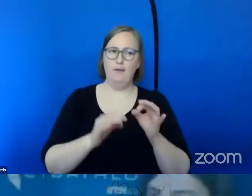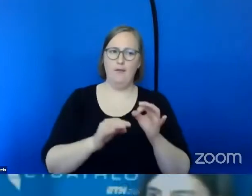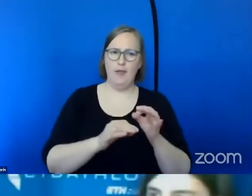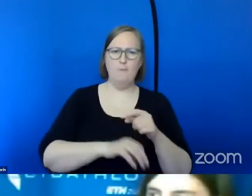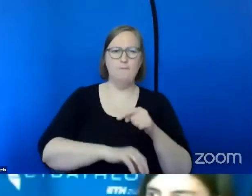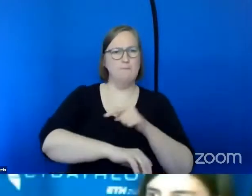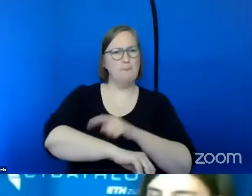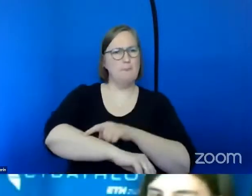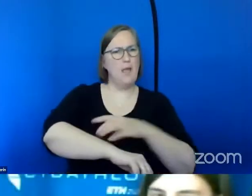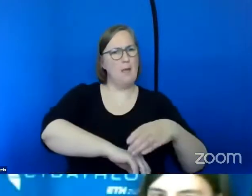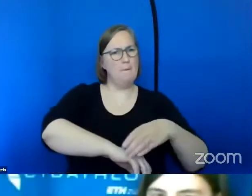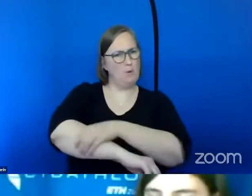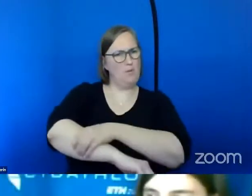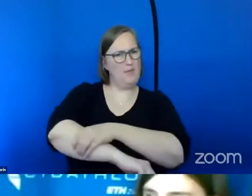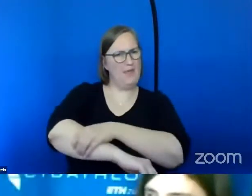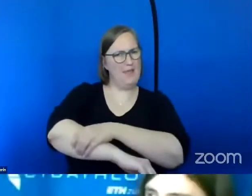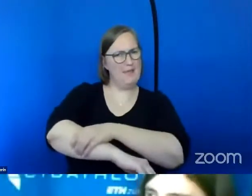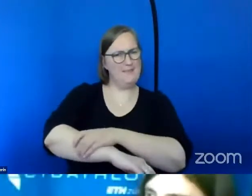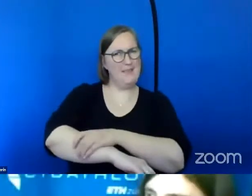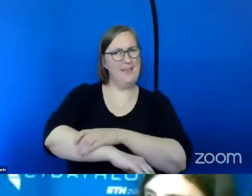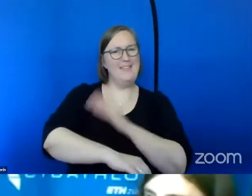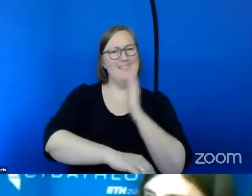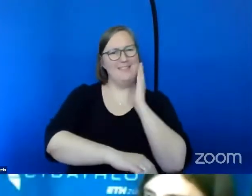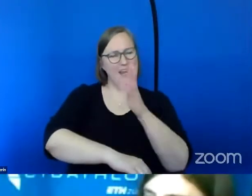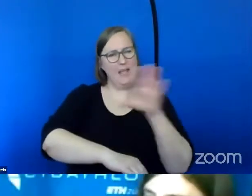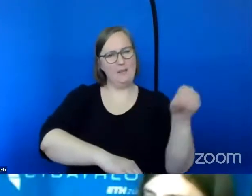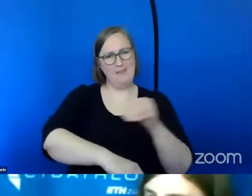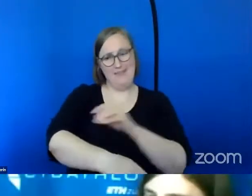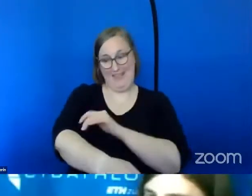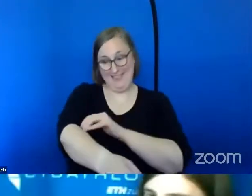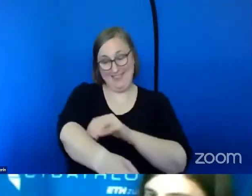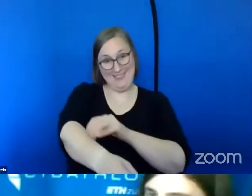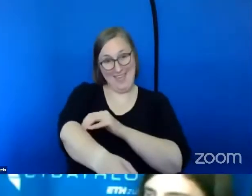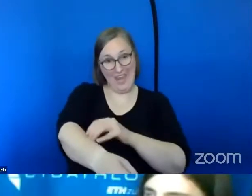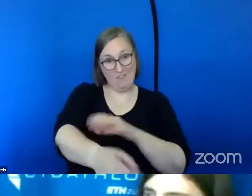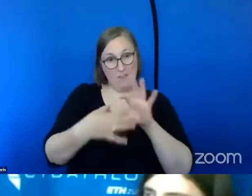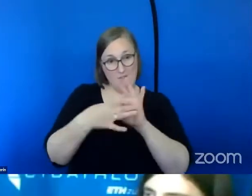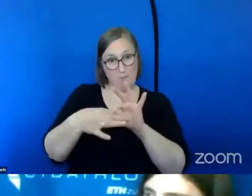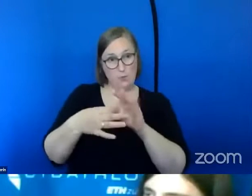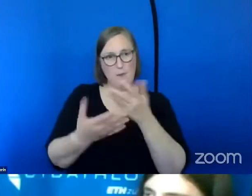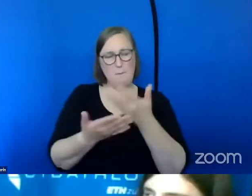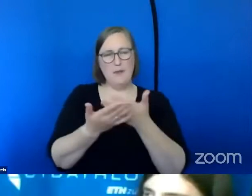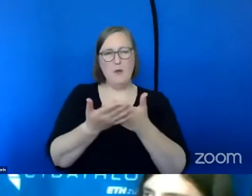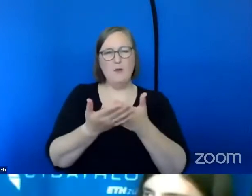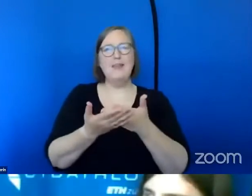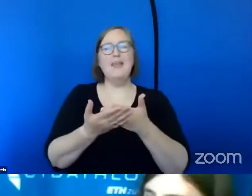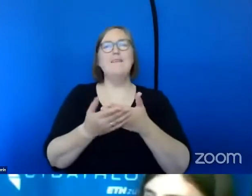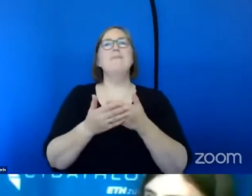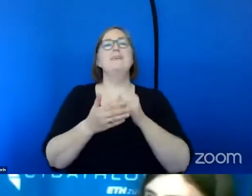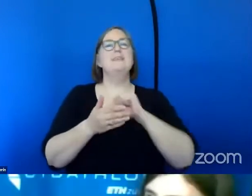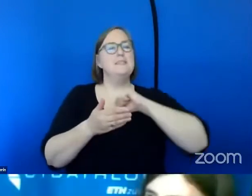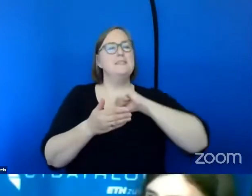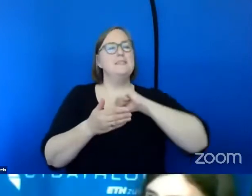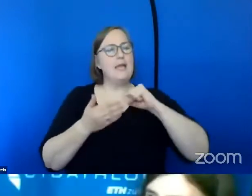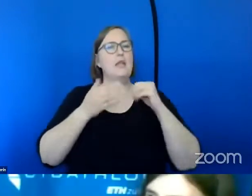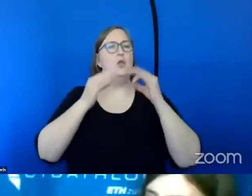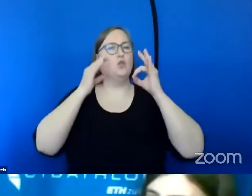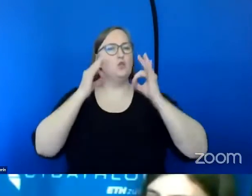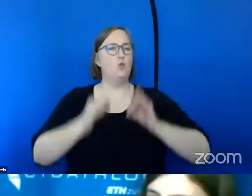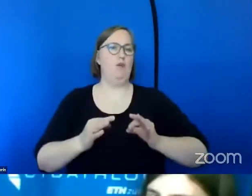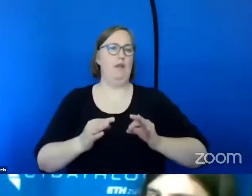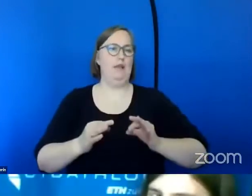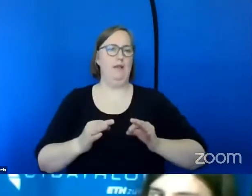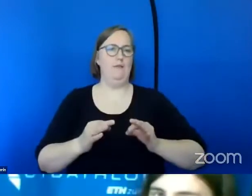the prosthesis directly, and you do not measure it on the skin as in other systems. So you need to do an operation to connect